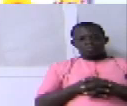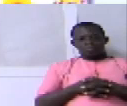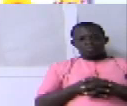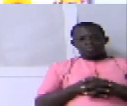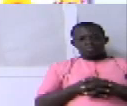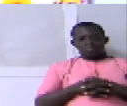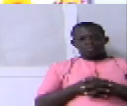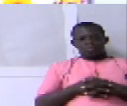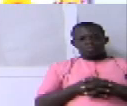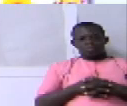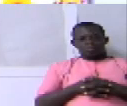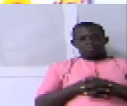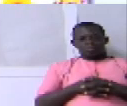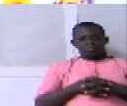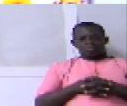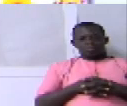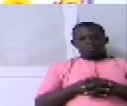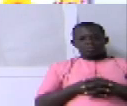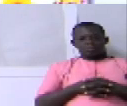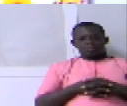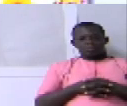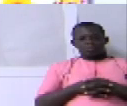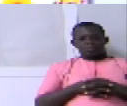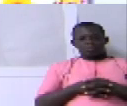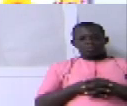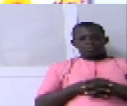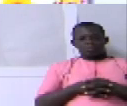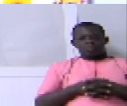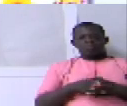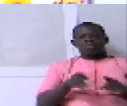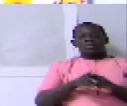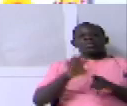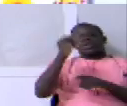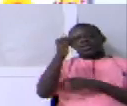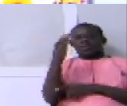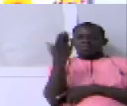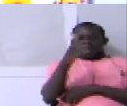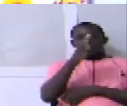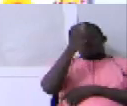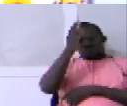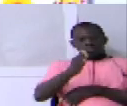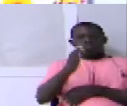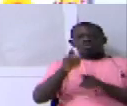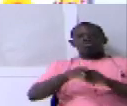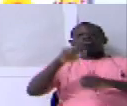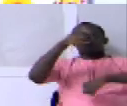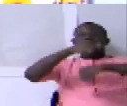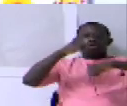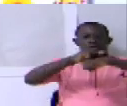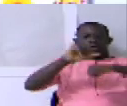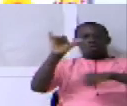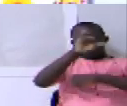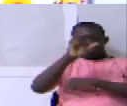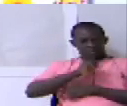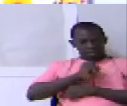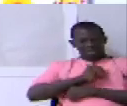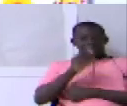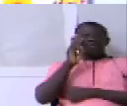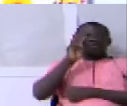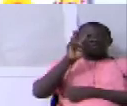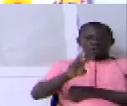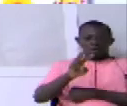menfo ngo sede aro fanan soto jan. That could be true. These are the tortures that I witnessed and I saw and I did